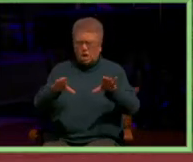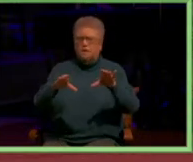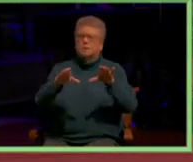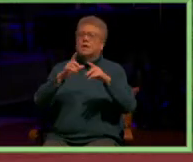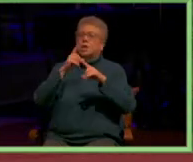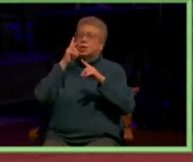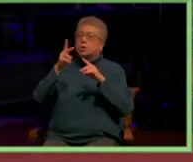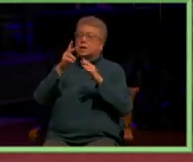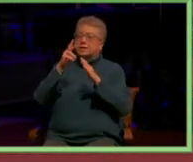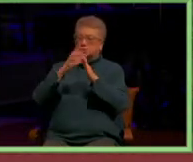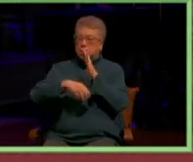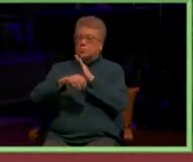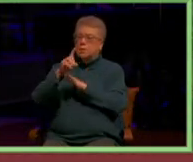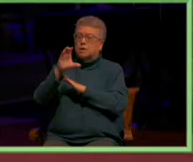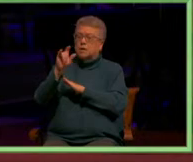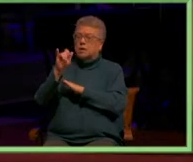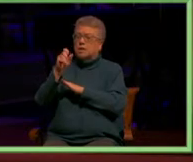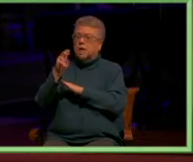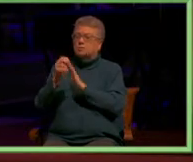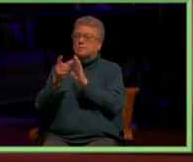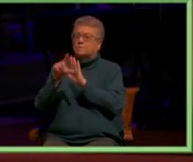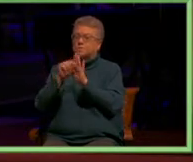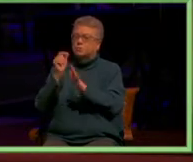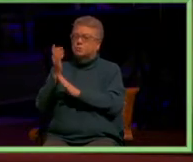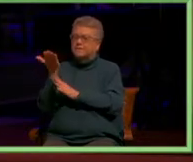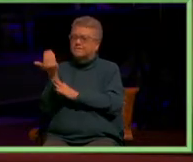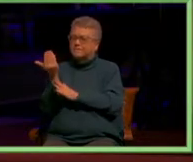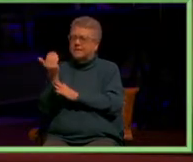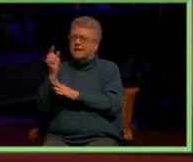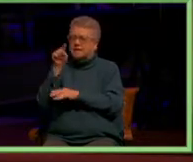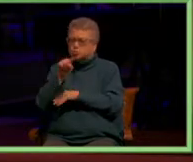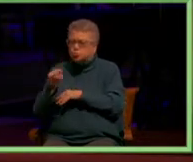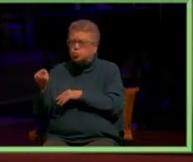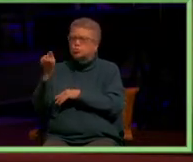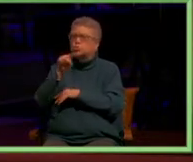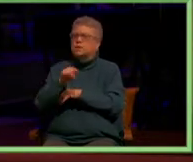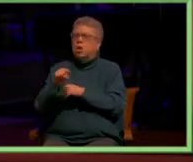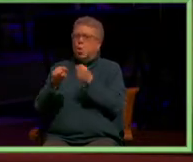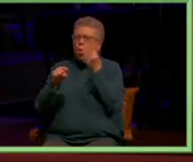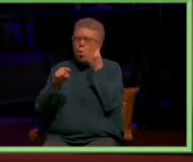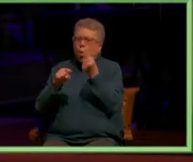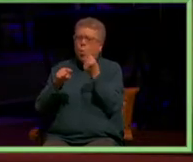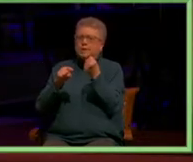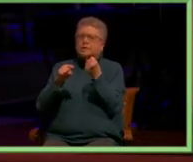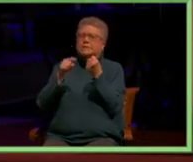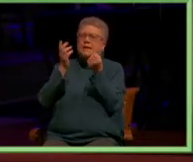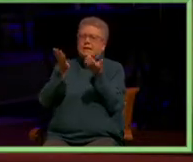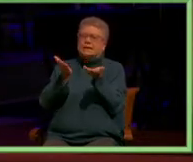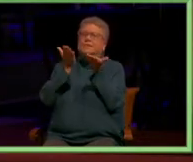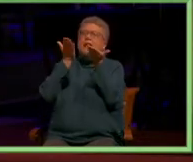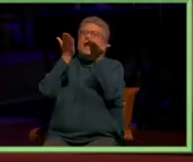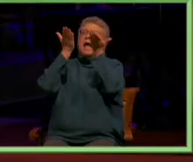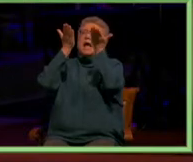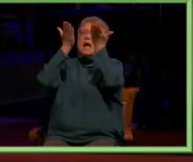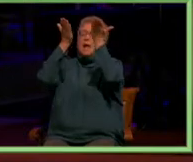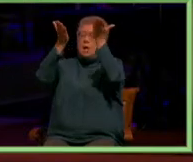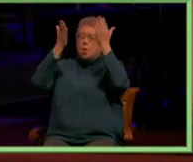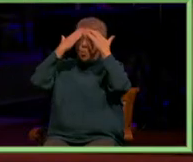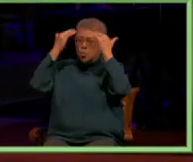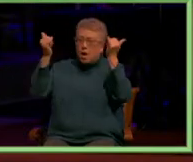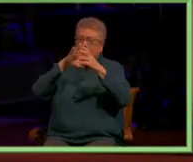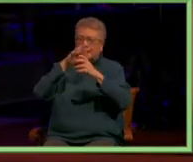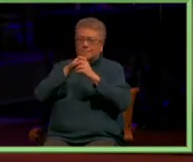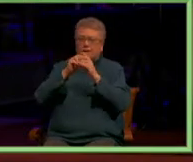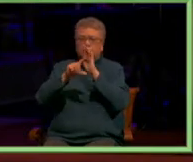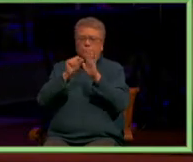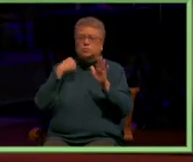Colossians chapter 1, beginning in verse 15, and they should circle it. They should hold it. They should lift it high. Because in this passage, here's